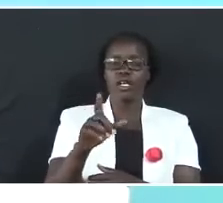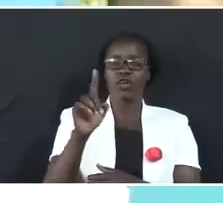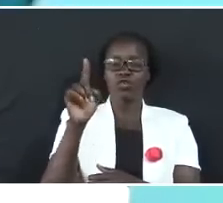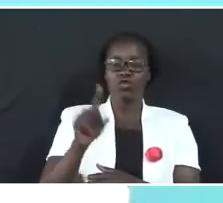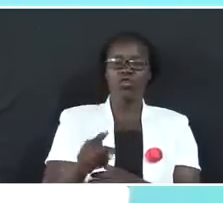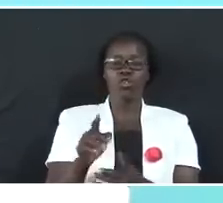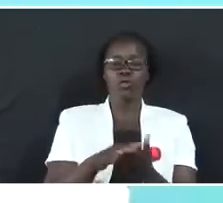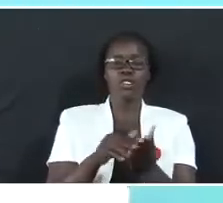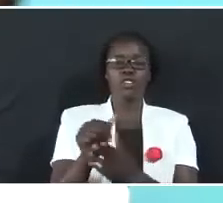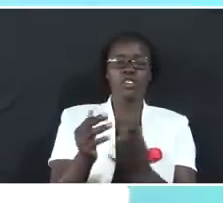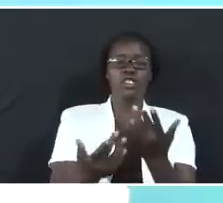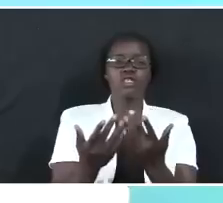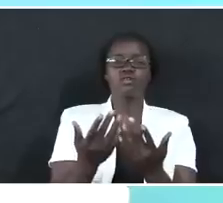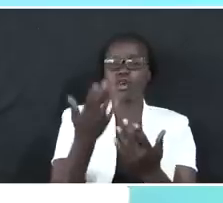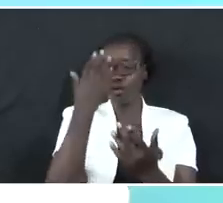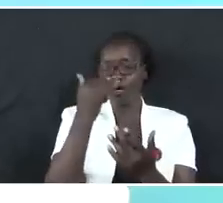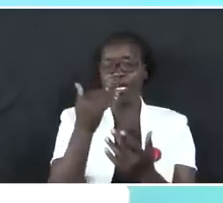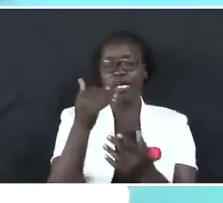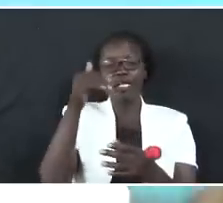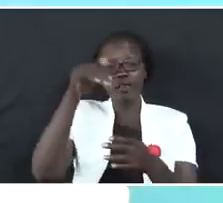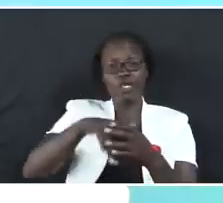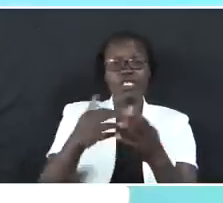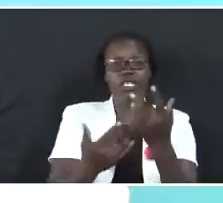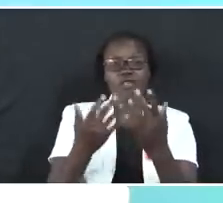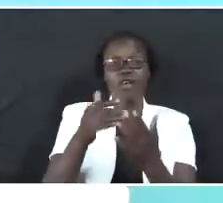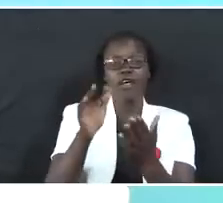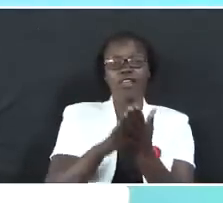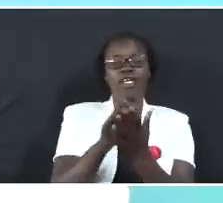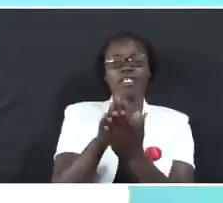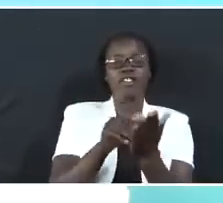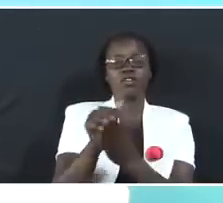because they were in the fire that consumes all fires.